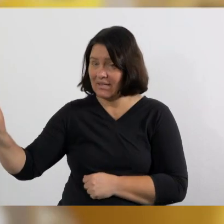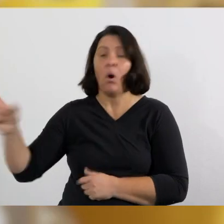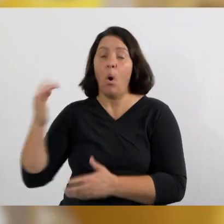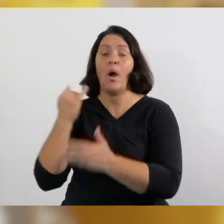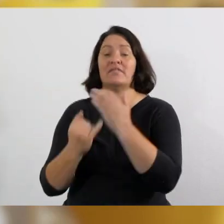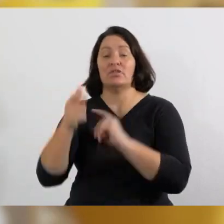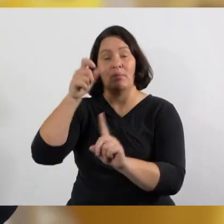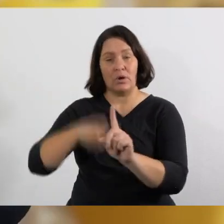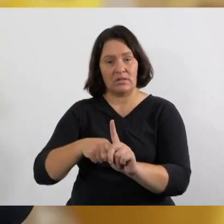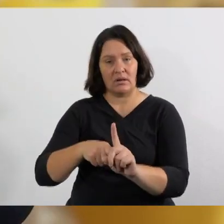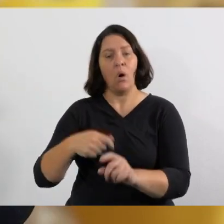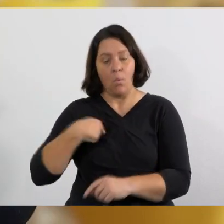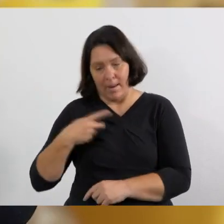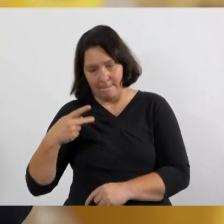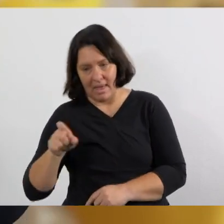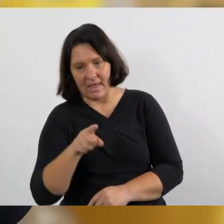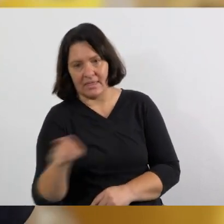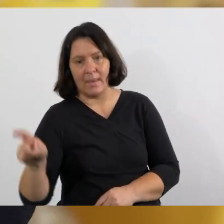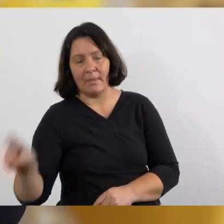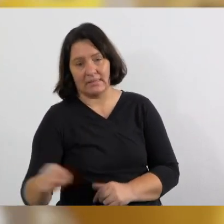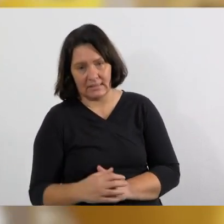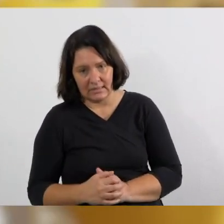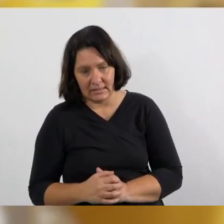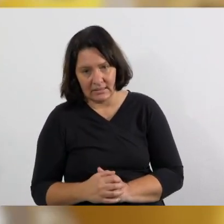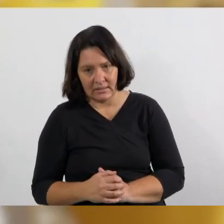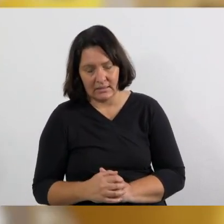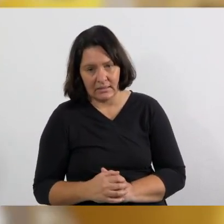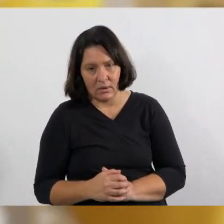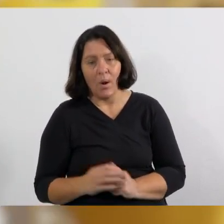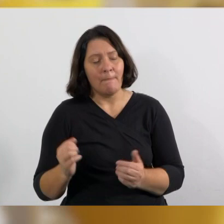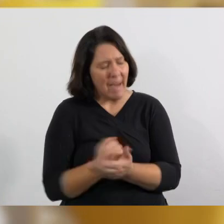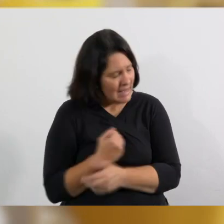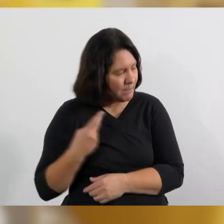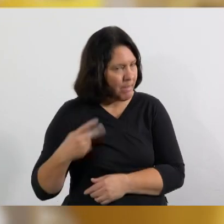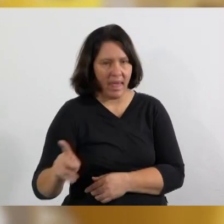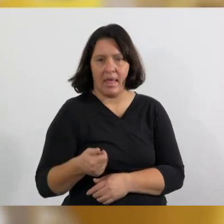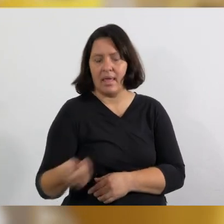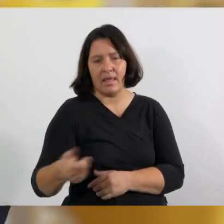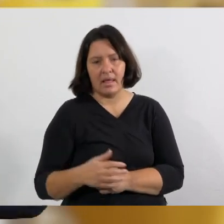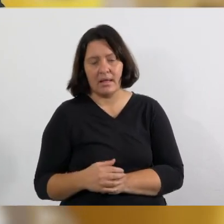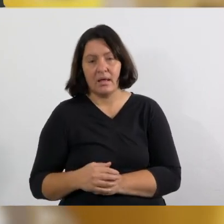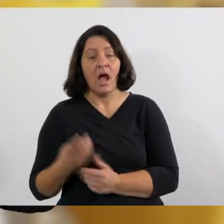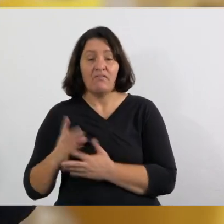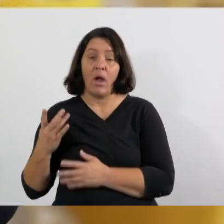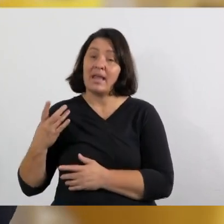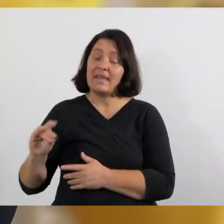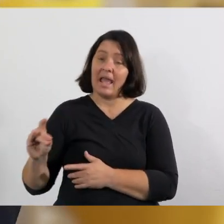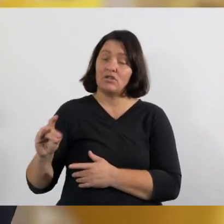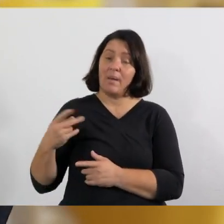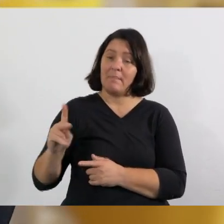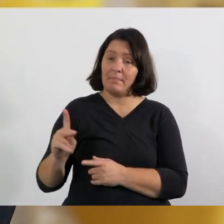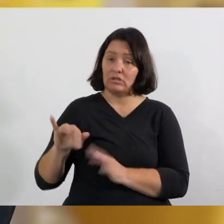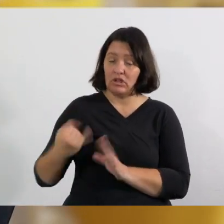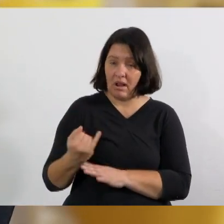individuals whom we owe. So we owe them money. We must pay them money. When we are in the cash